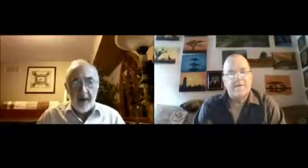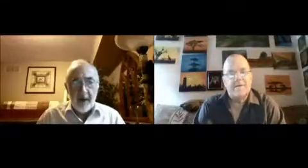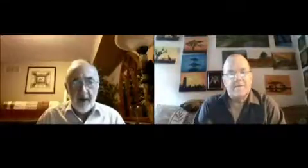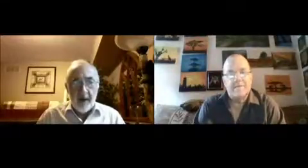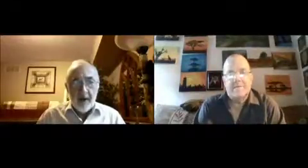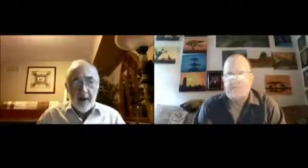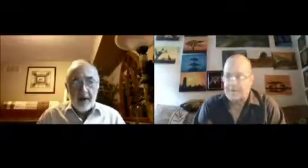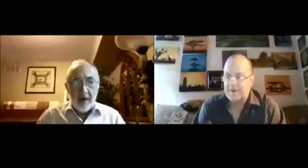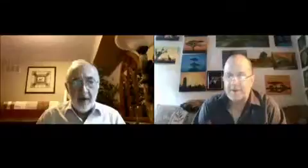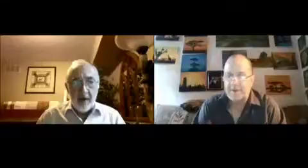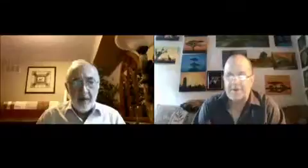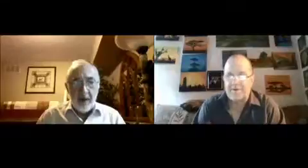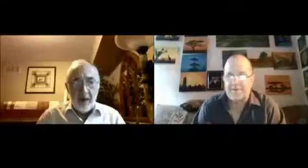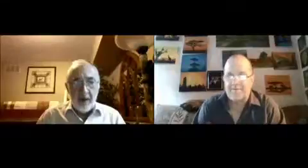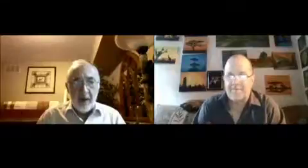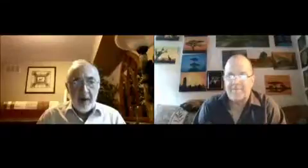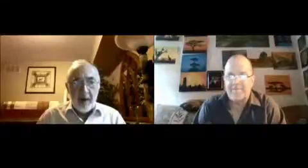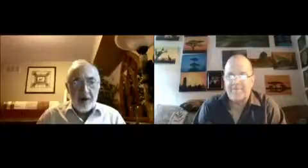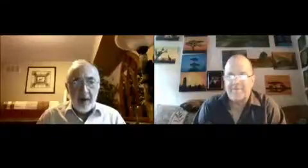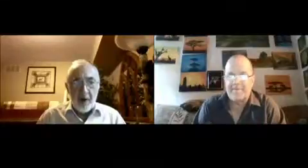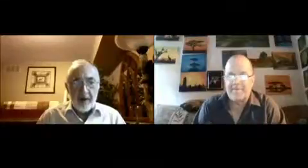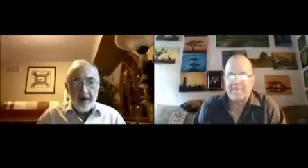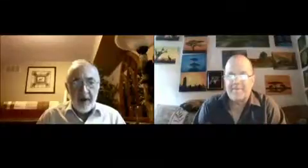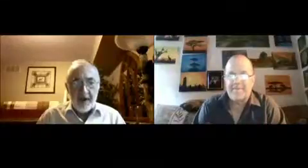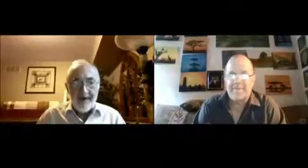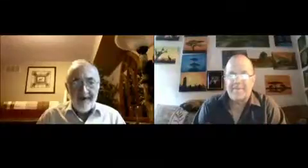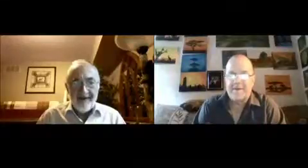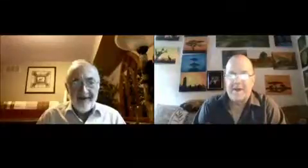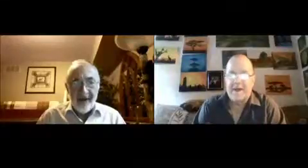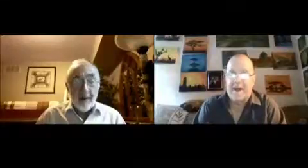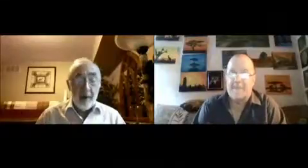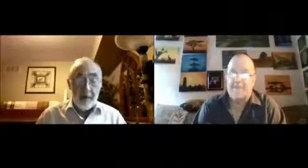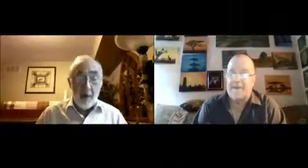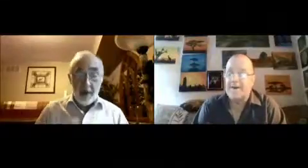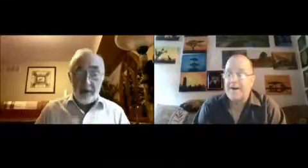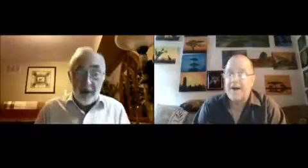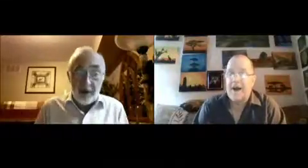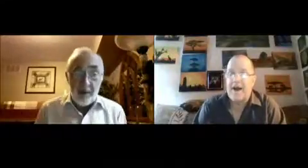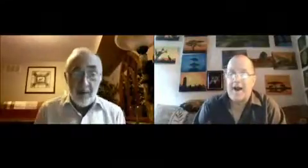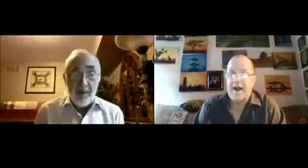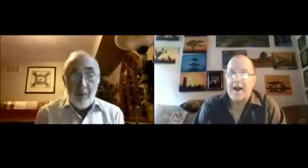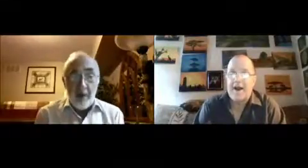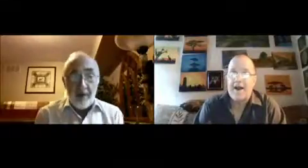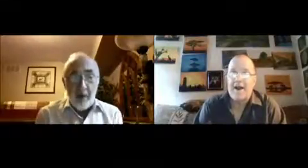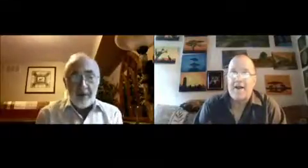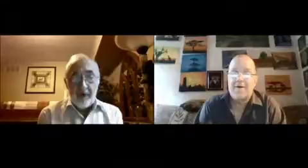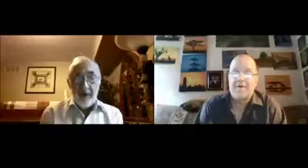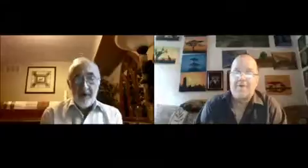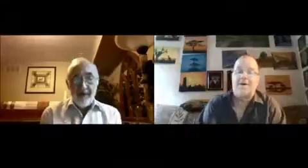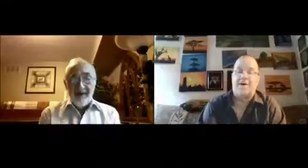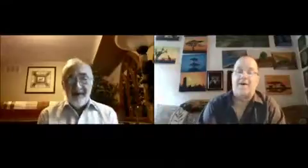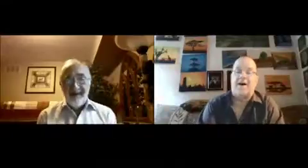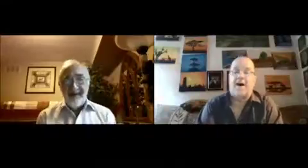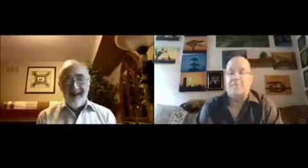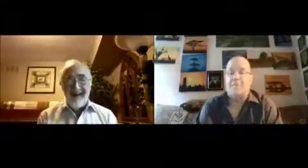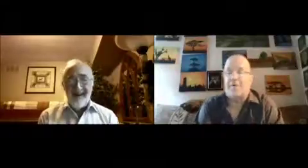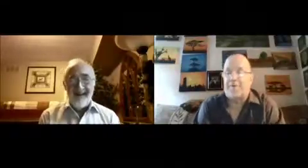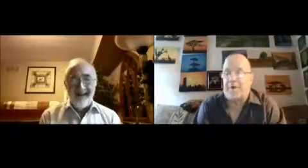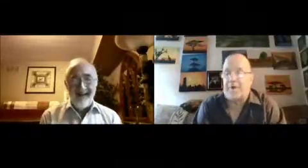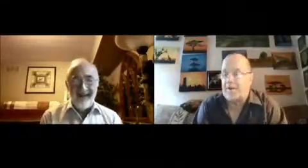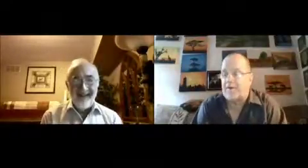out there and that people will enjoy what they're seeing. And we look forward to more films from you. Well,